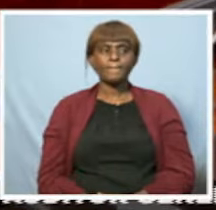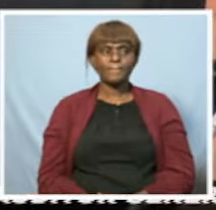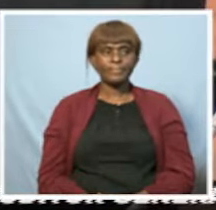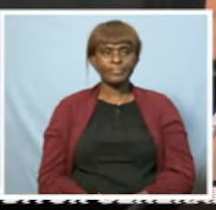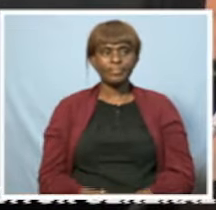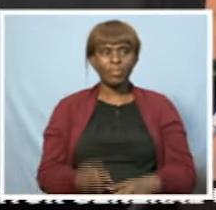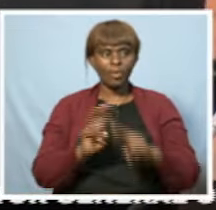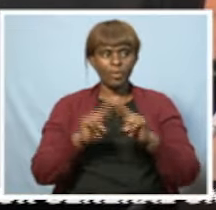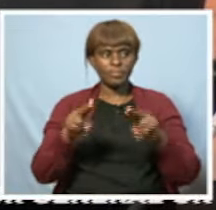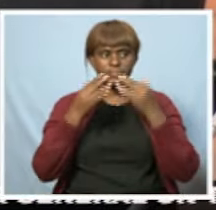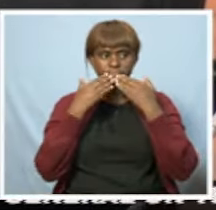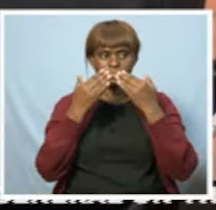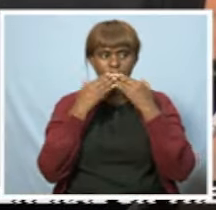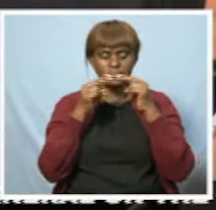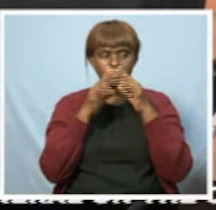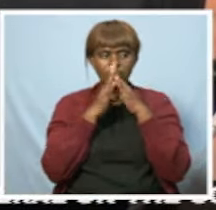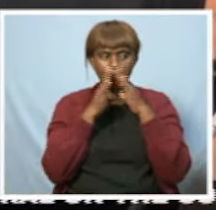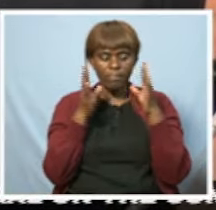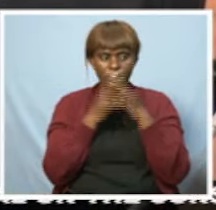Thank you, Chair.